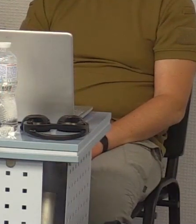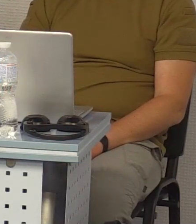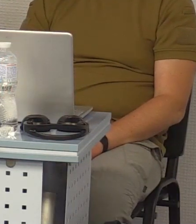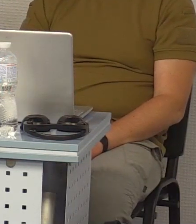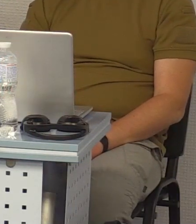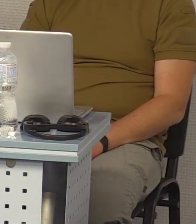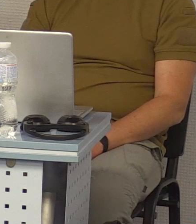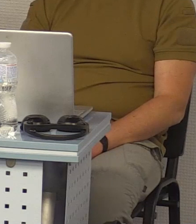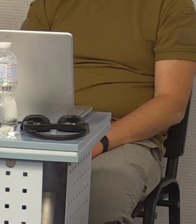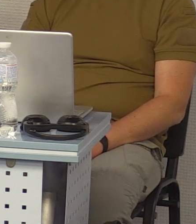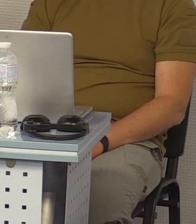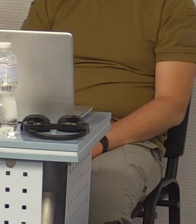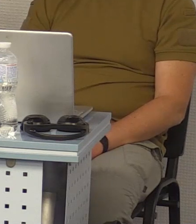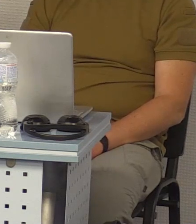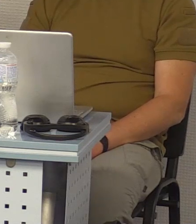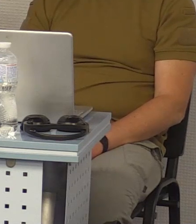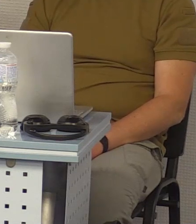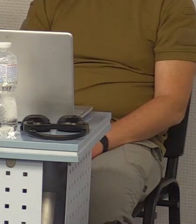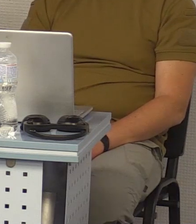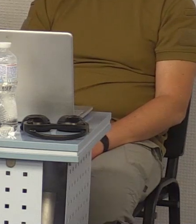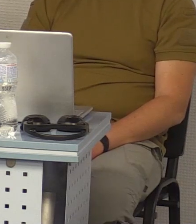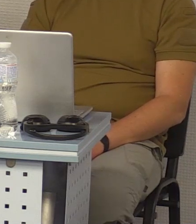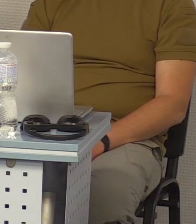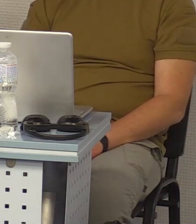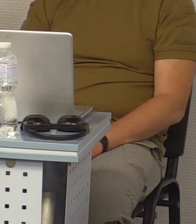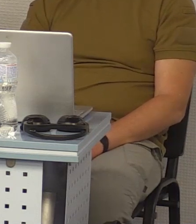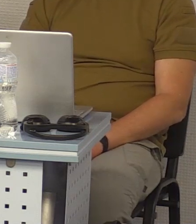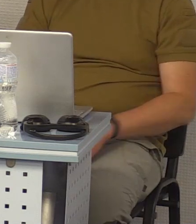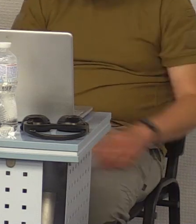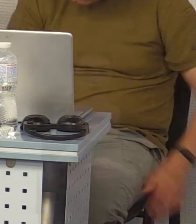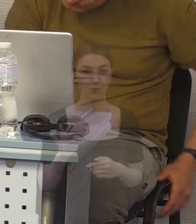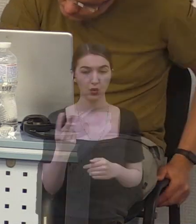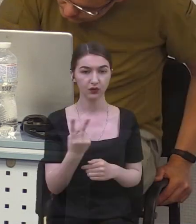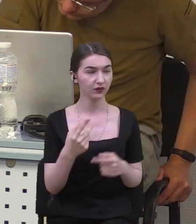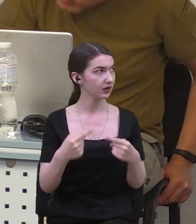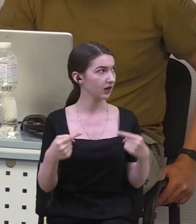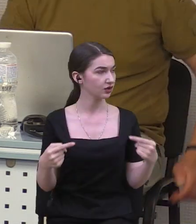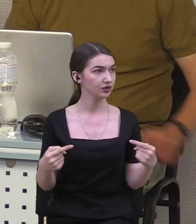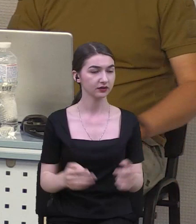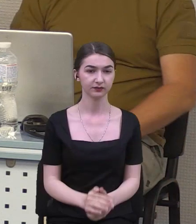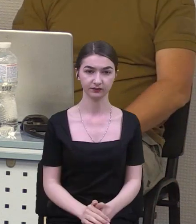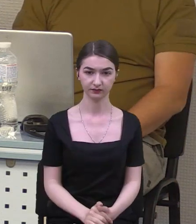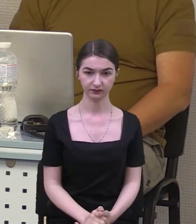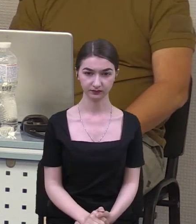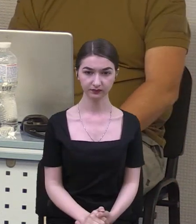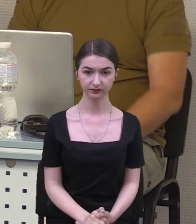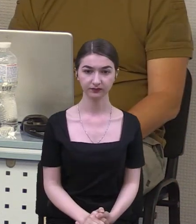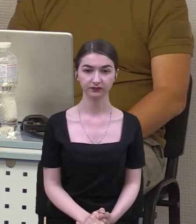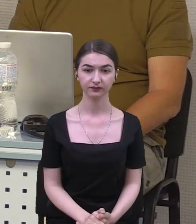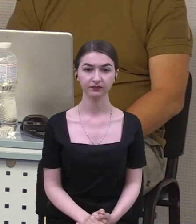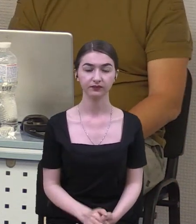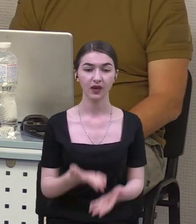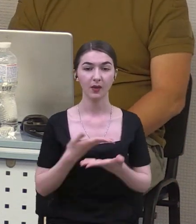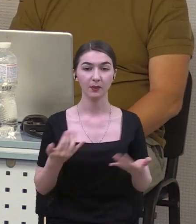two things that we will discuss here. We'll just have a brief recap of the breakout rooms so that everybody